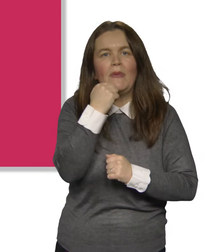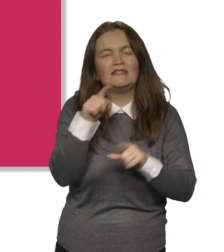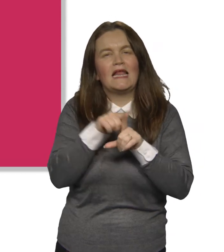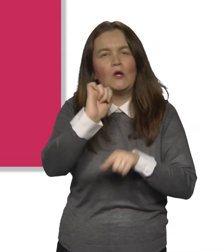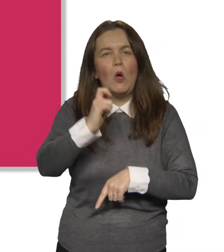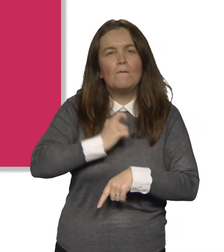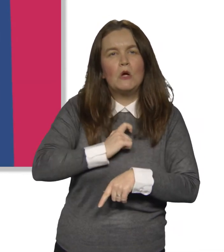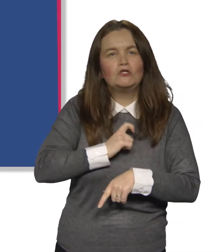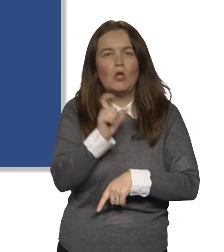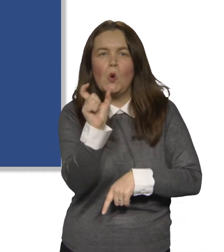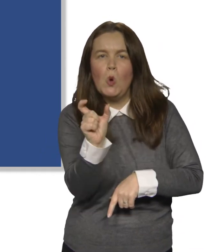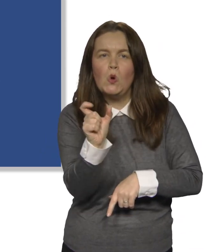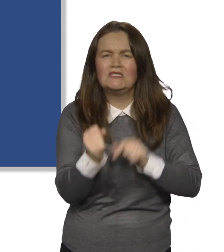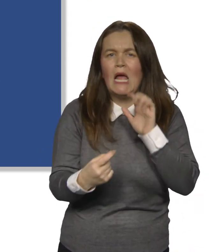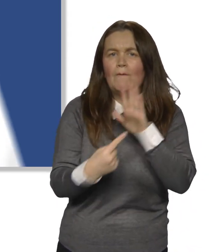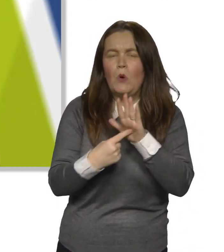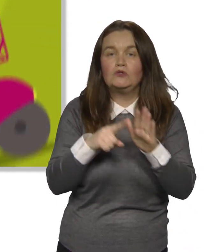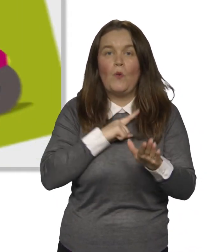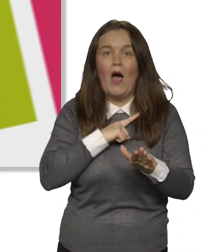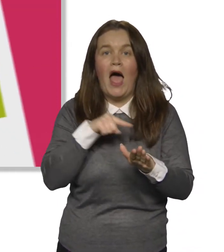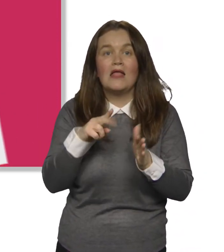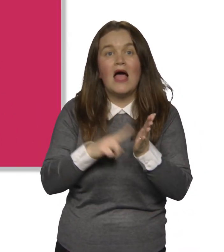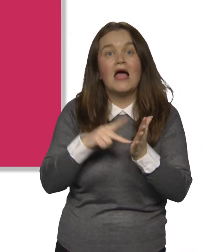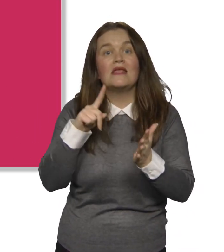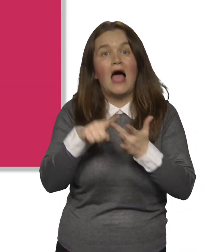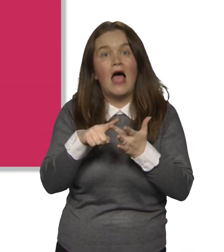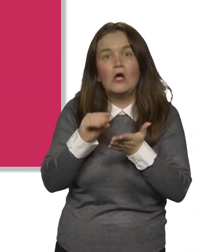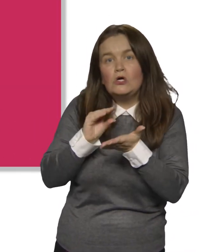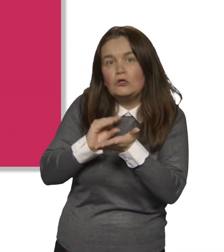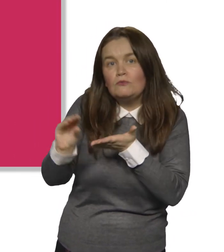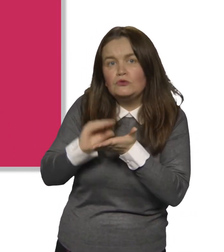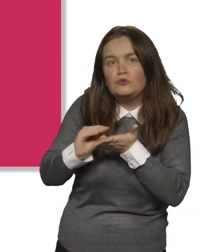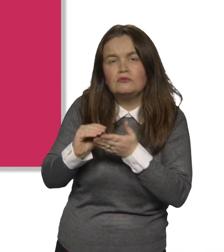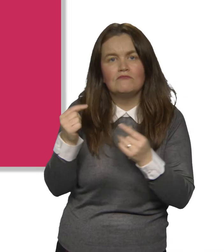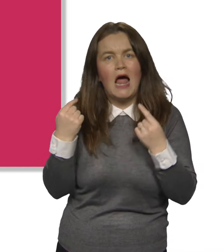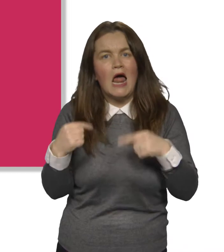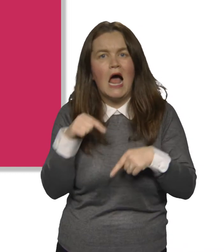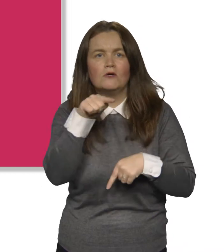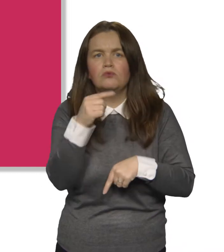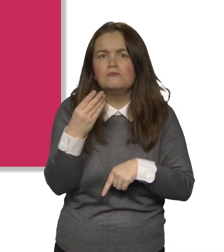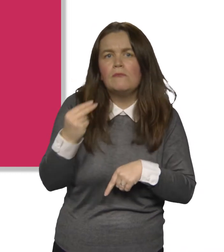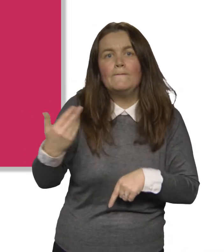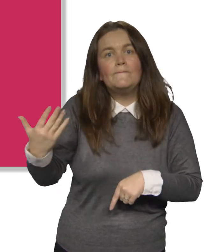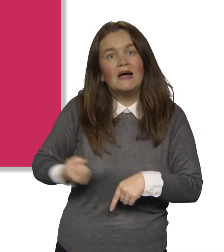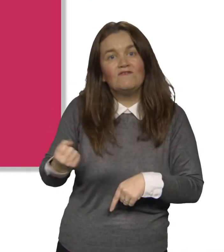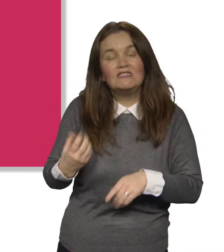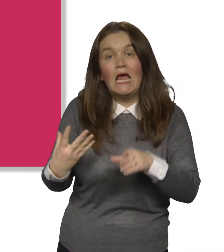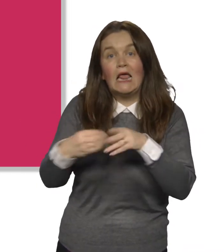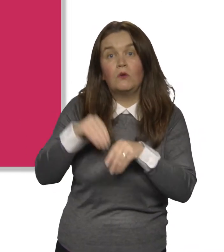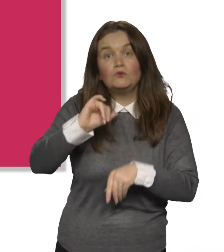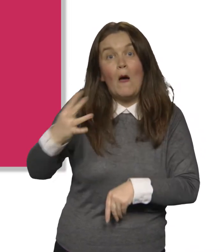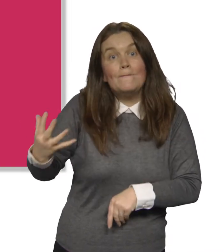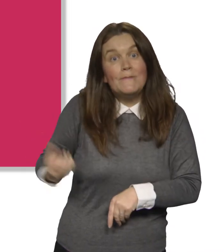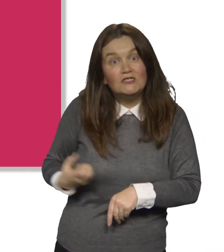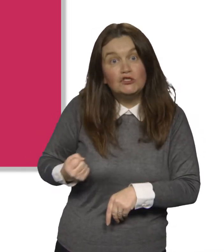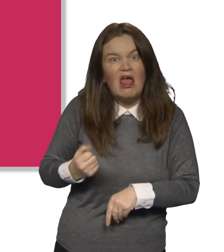as your personal code. It's important because national insurance contributions entitle you to certain benefits,